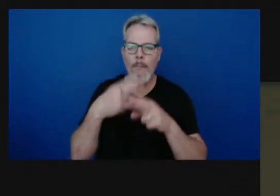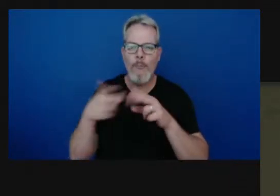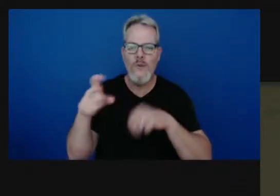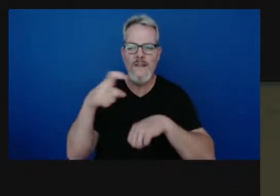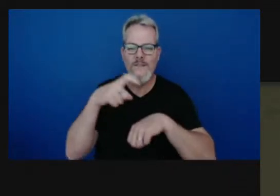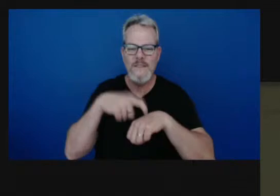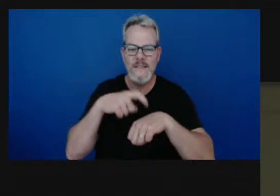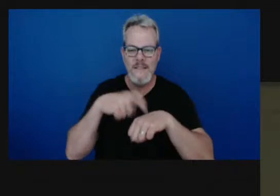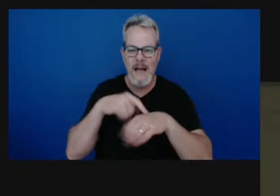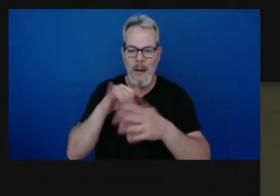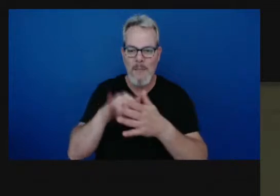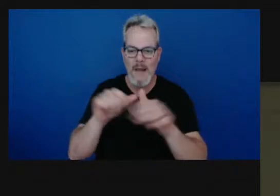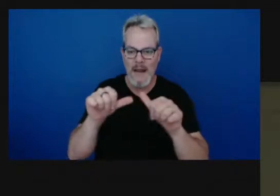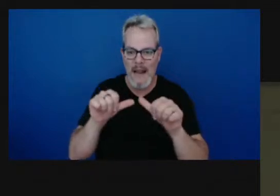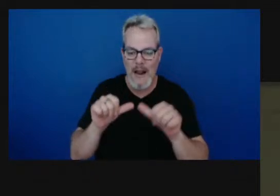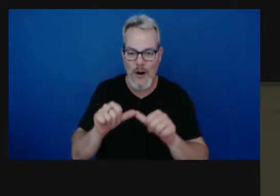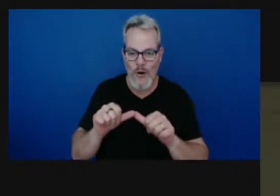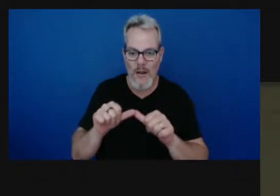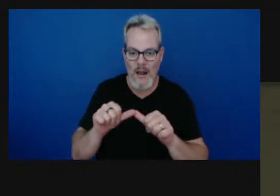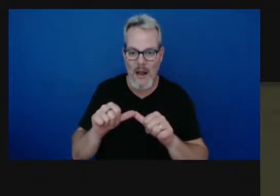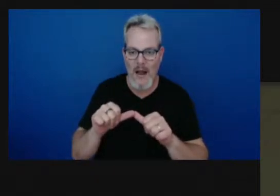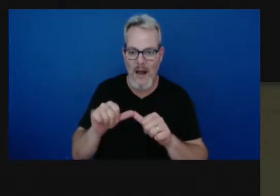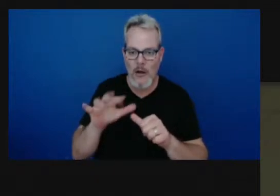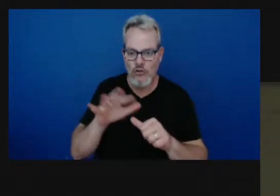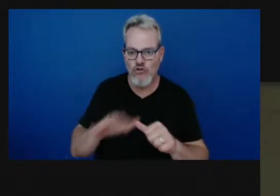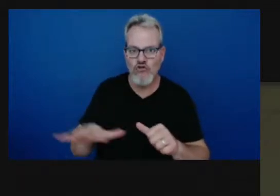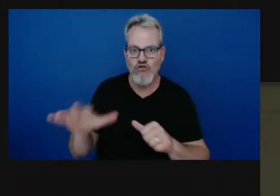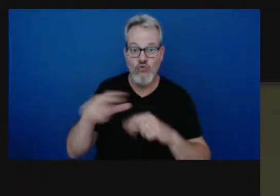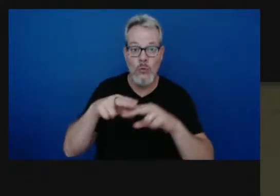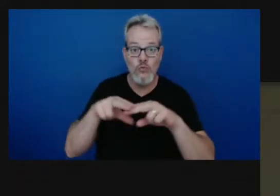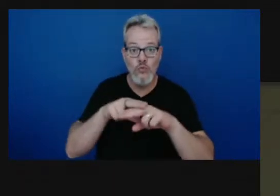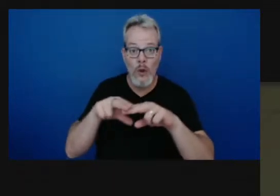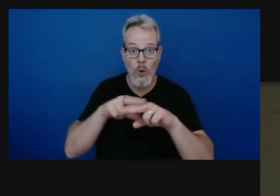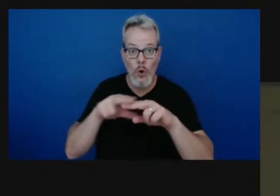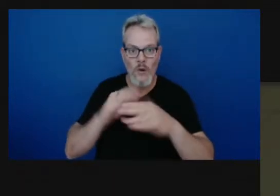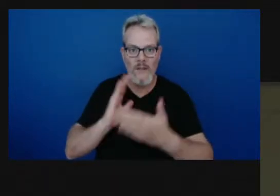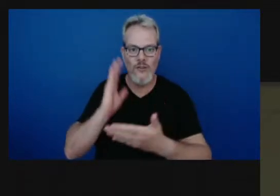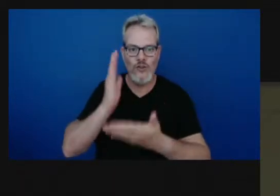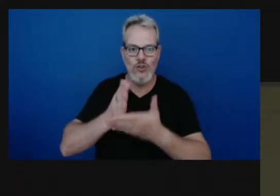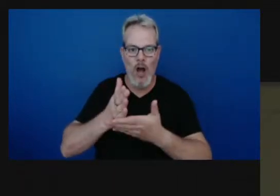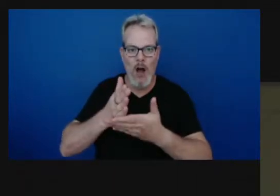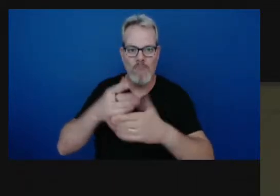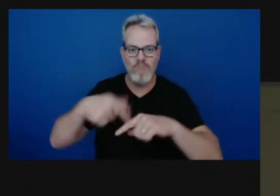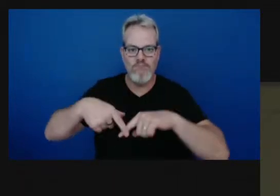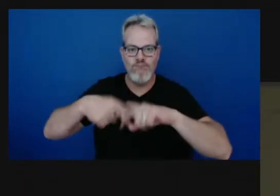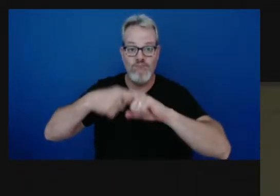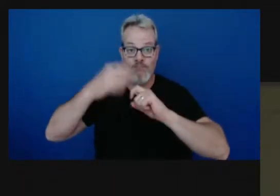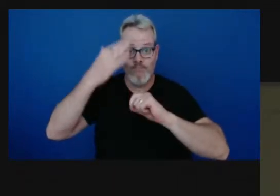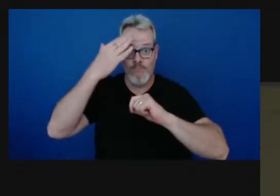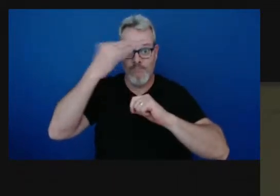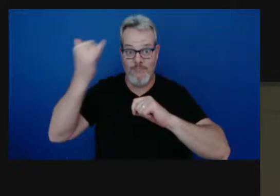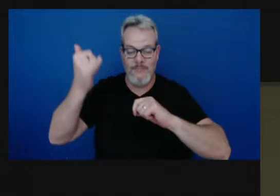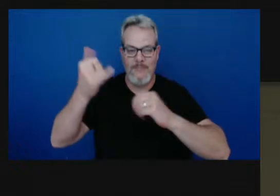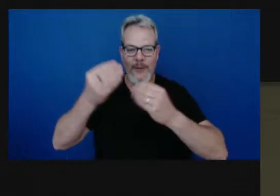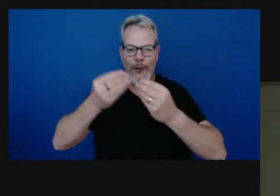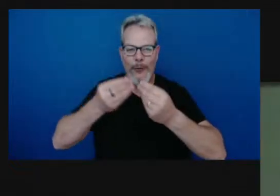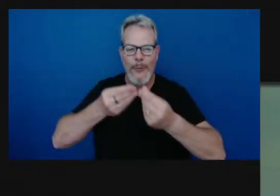hauling railroad in Maku'u had to be shut down because the tracks got too slippery from wet ash falling on them.